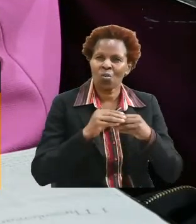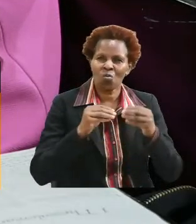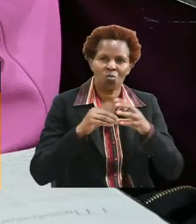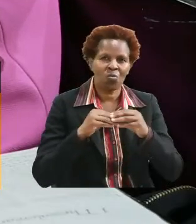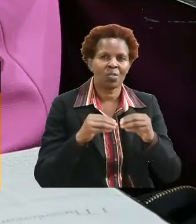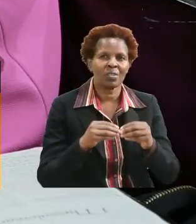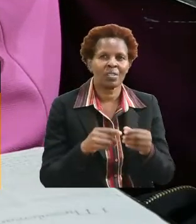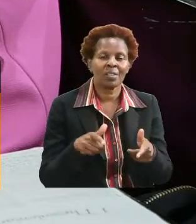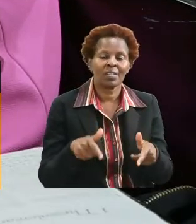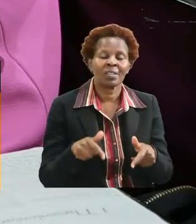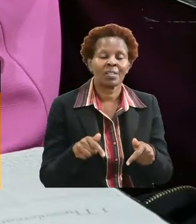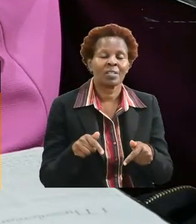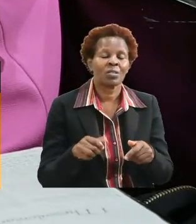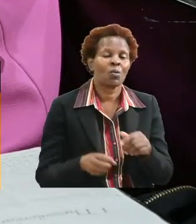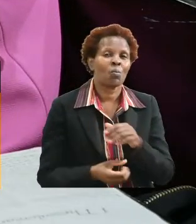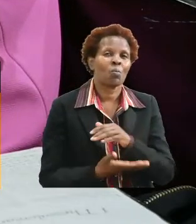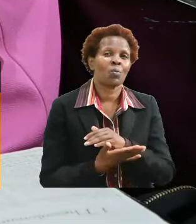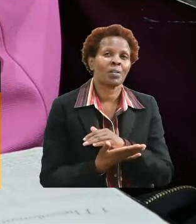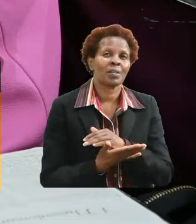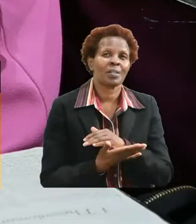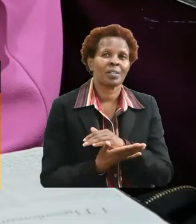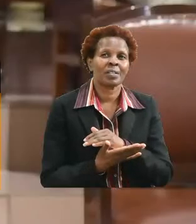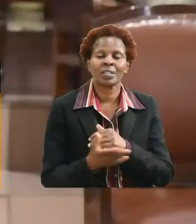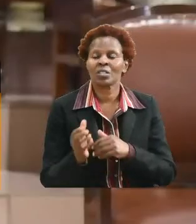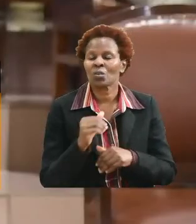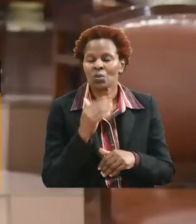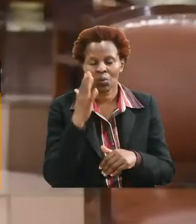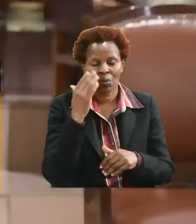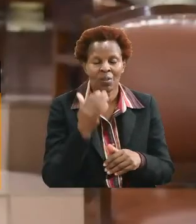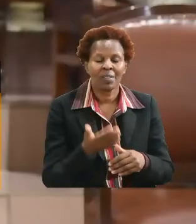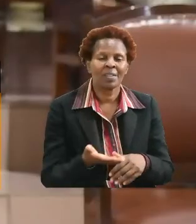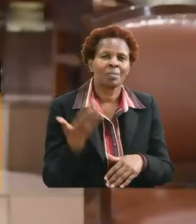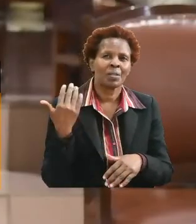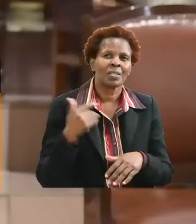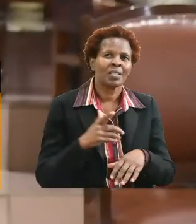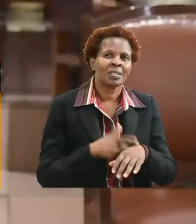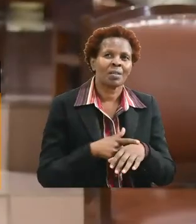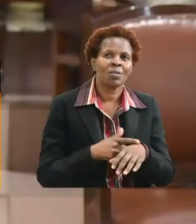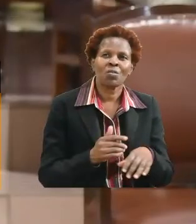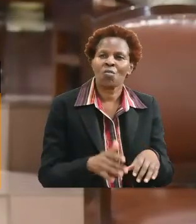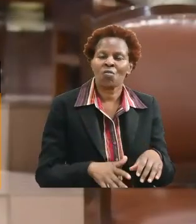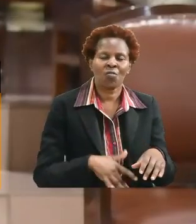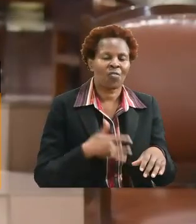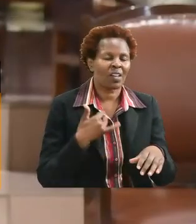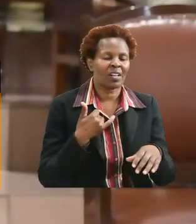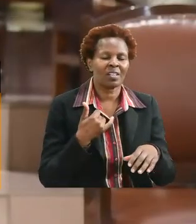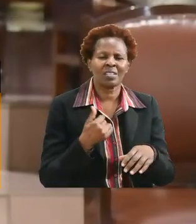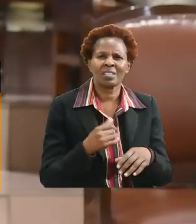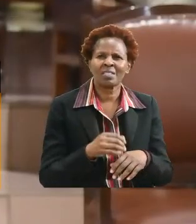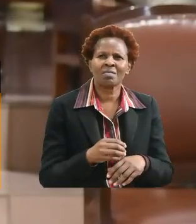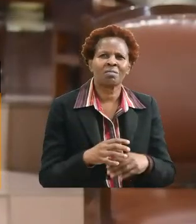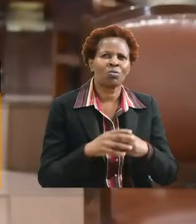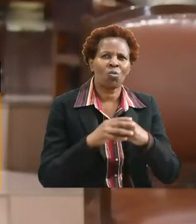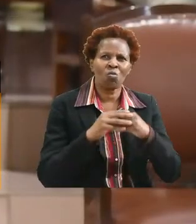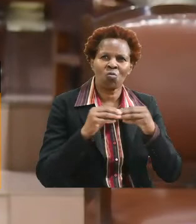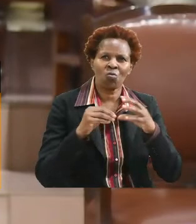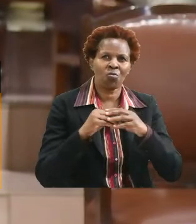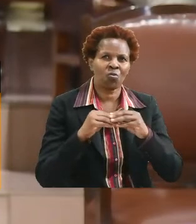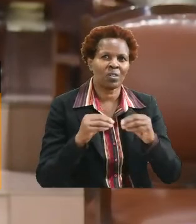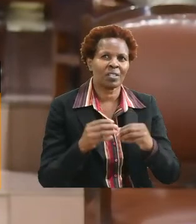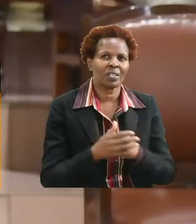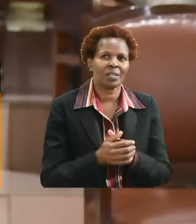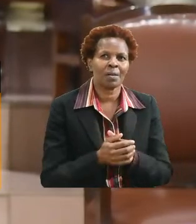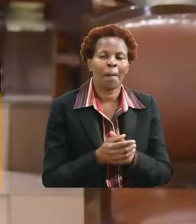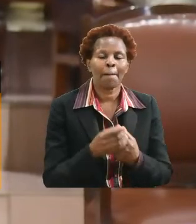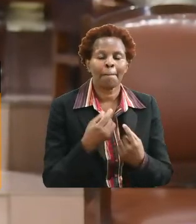morning. And I don't know what is the last time that you felt comforted. But we are being reminded